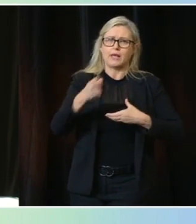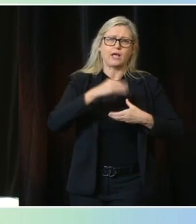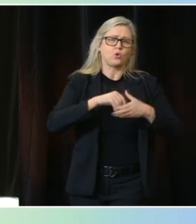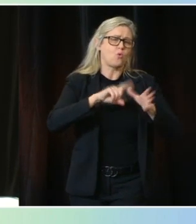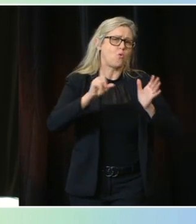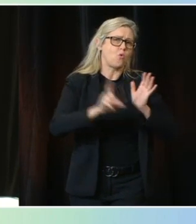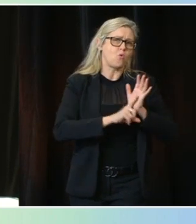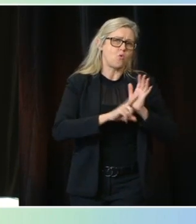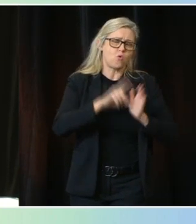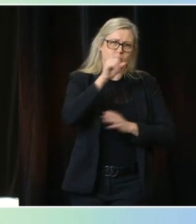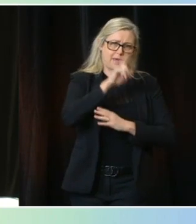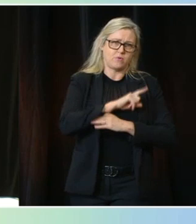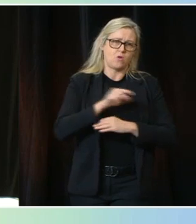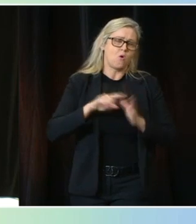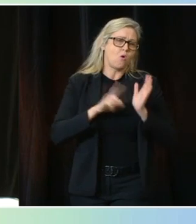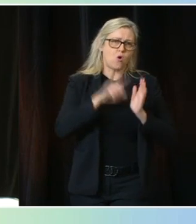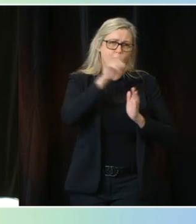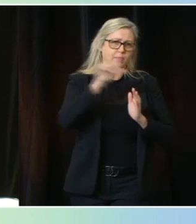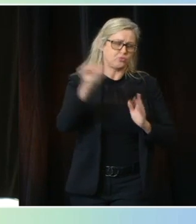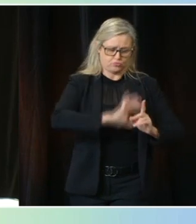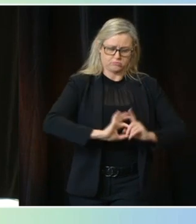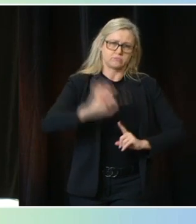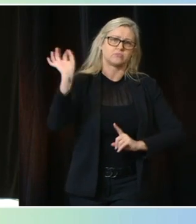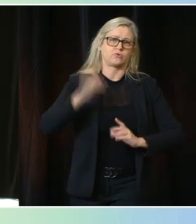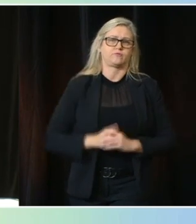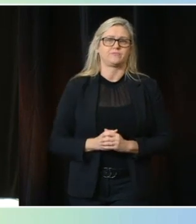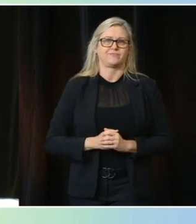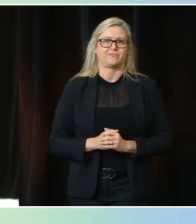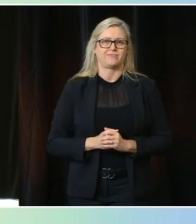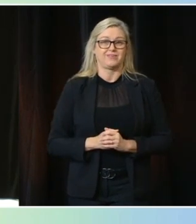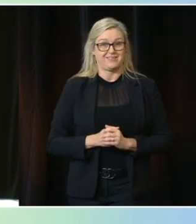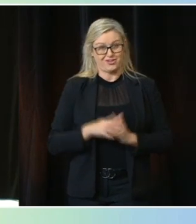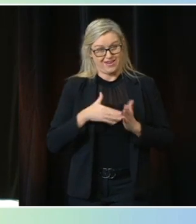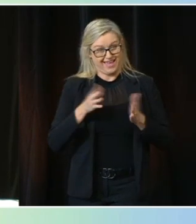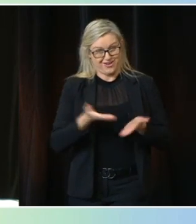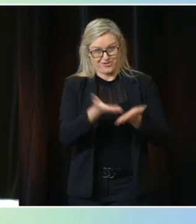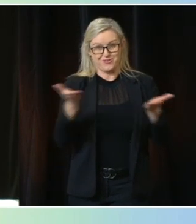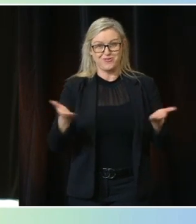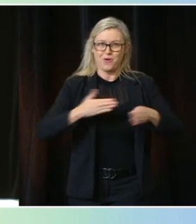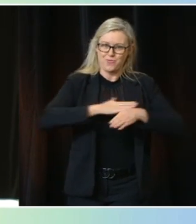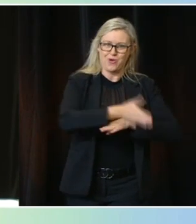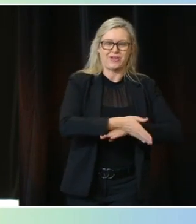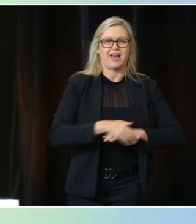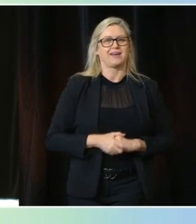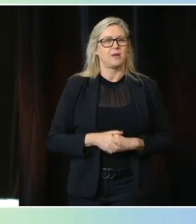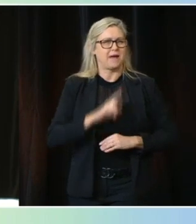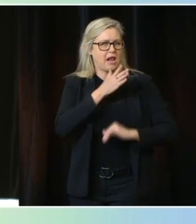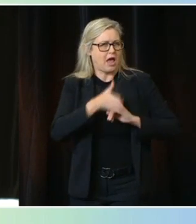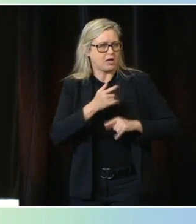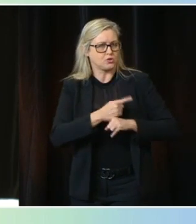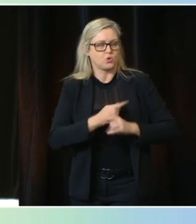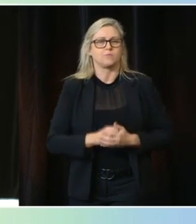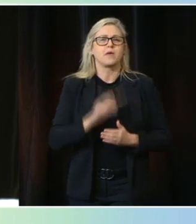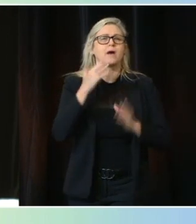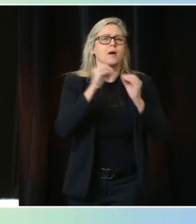up now we've all got work to do so I'll finish with this point before I hand over to Jim when